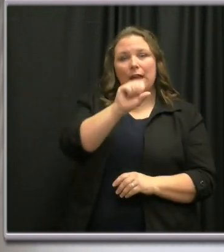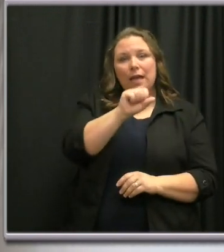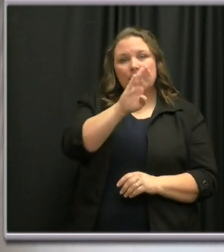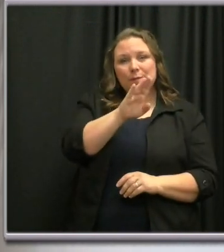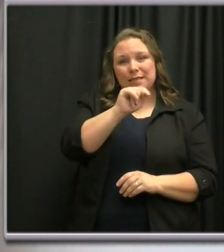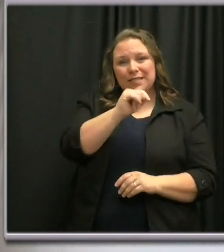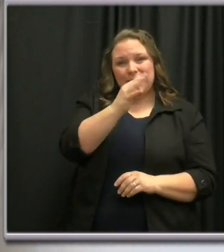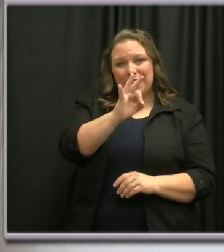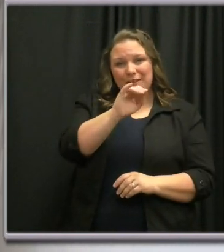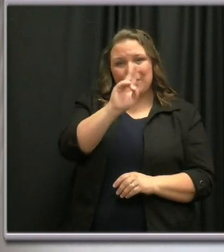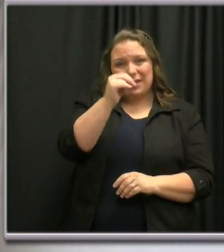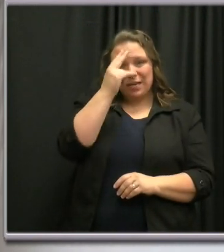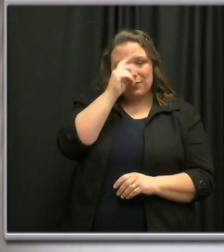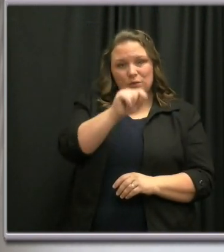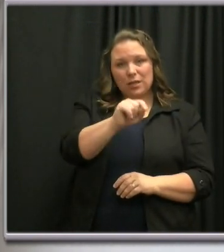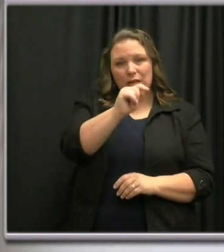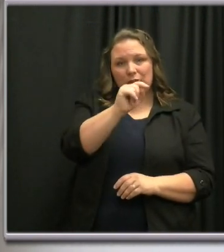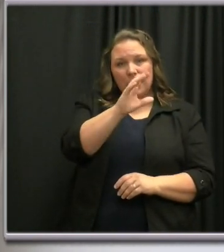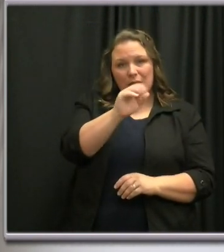sbtfnashville.com,